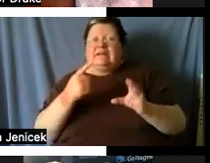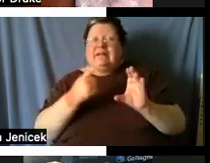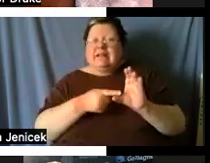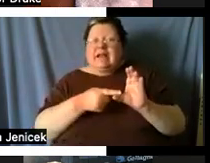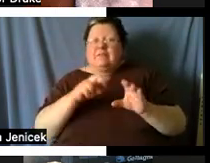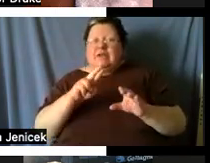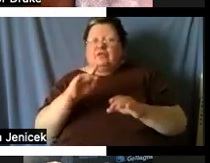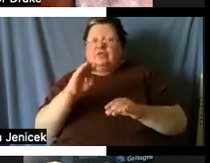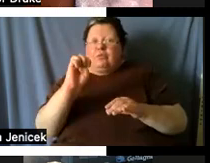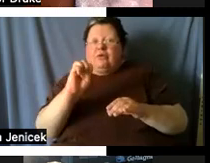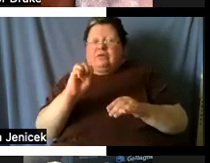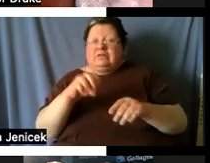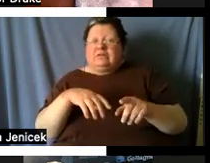ruble,